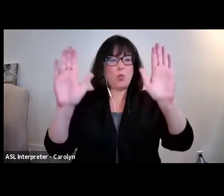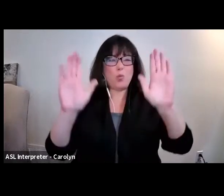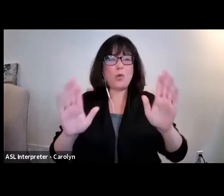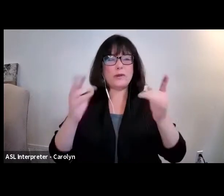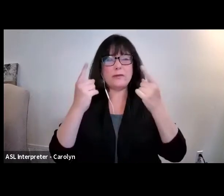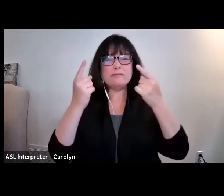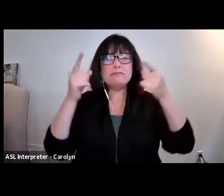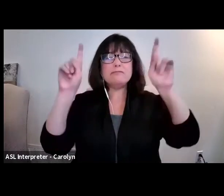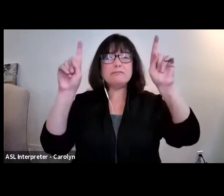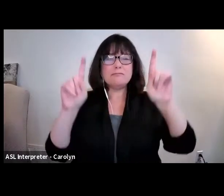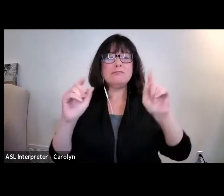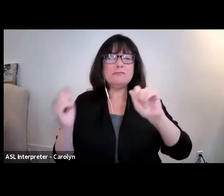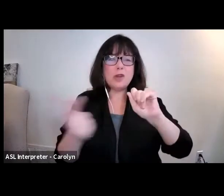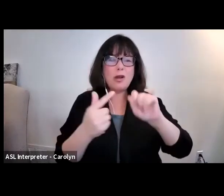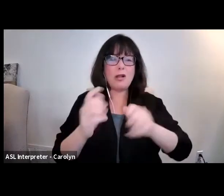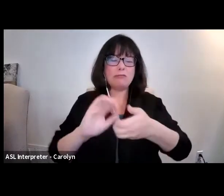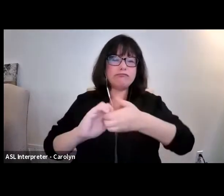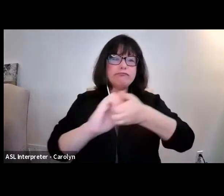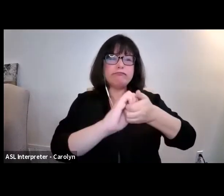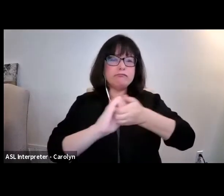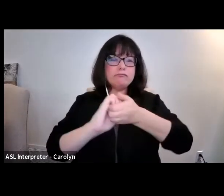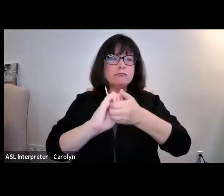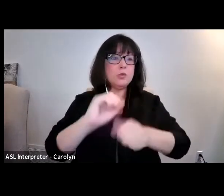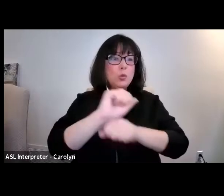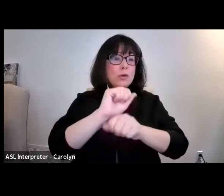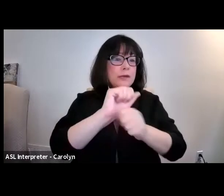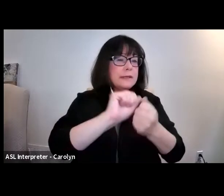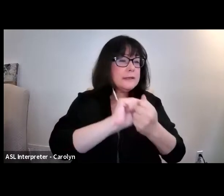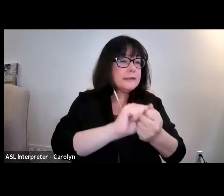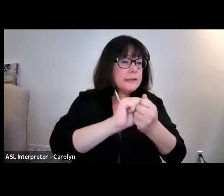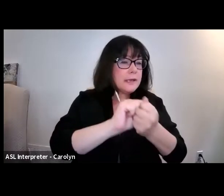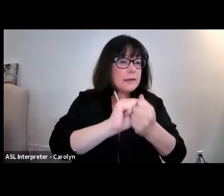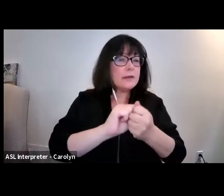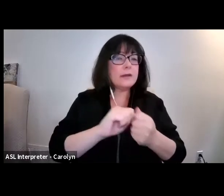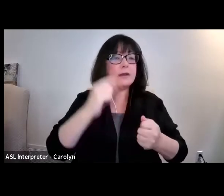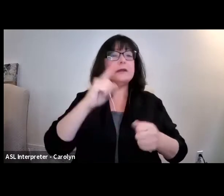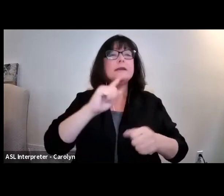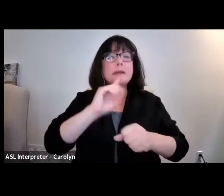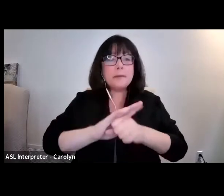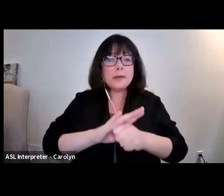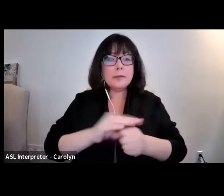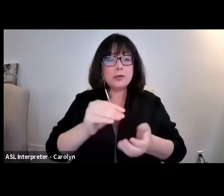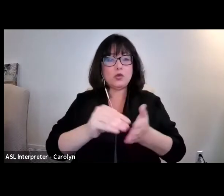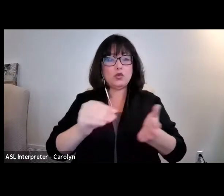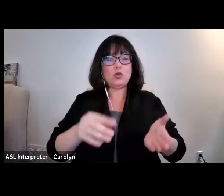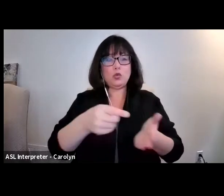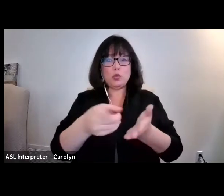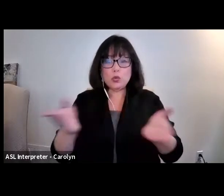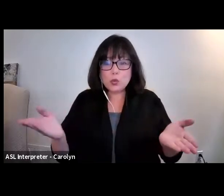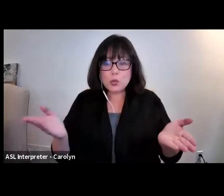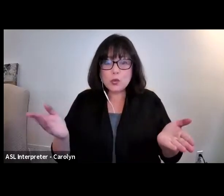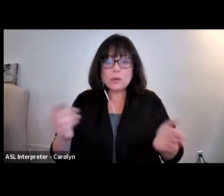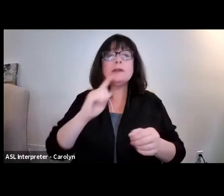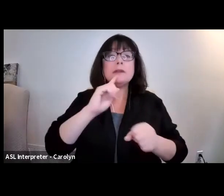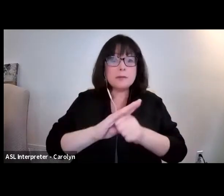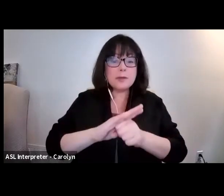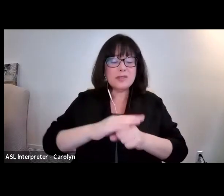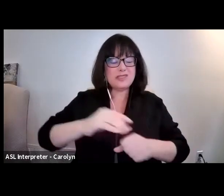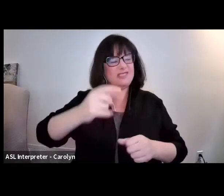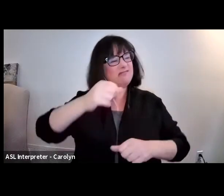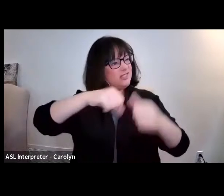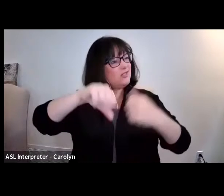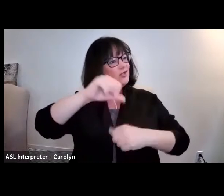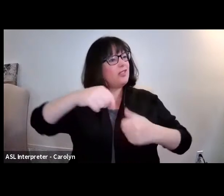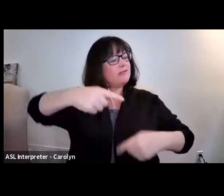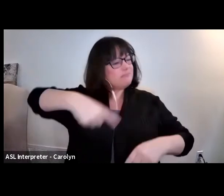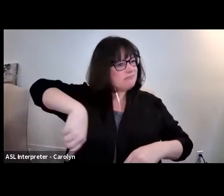commitment that we all have to our students and to each other. We're going to continue to provide regular updates, and the faculties are